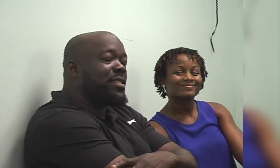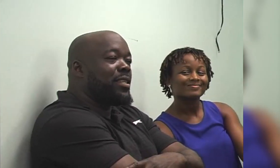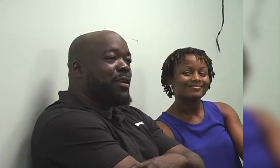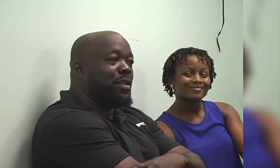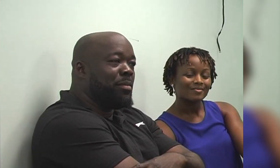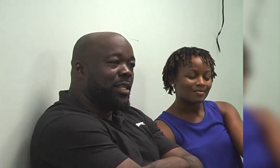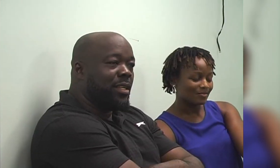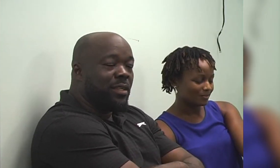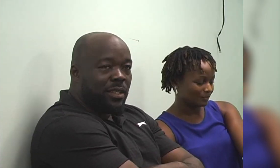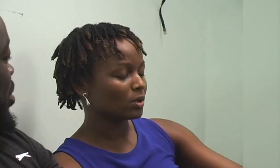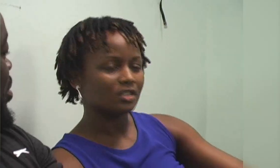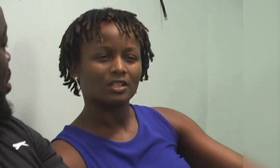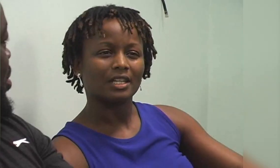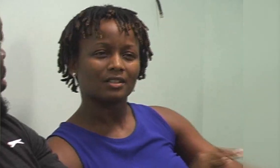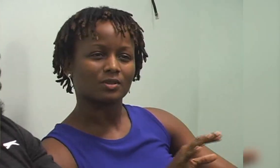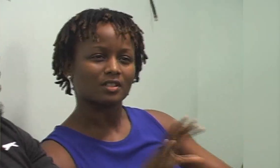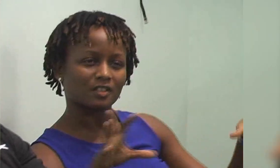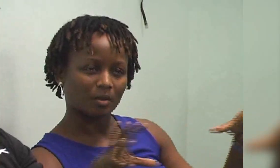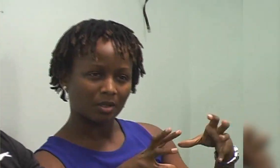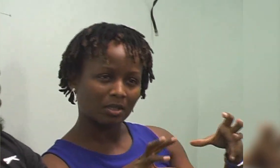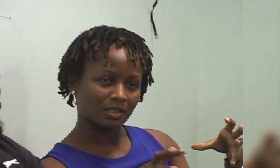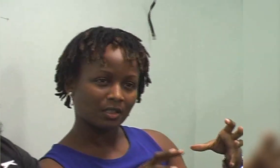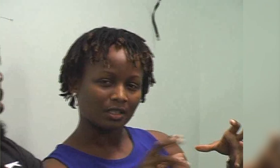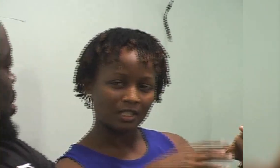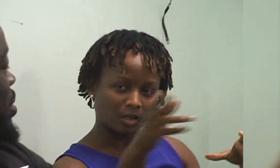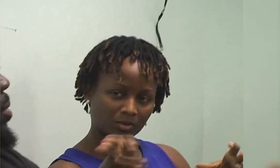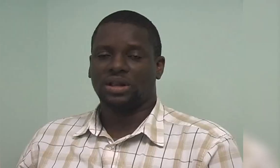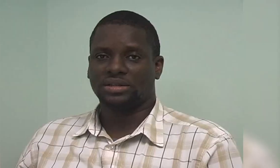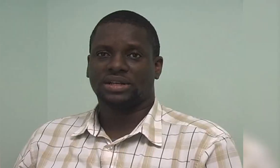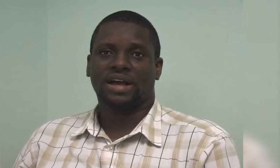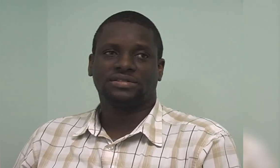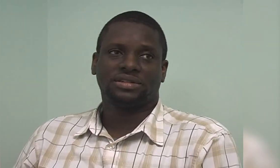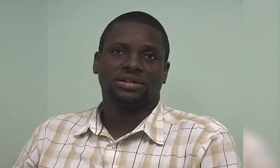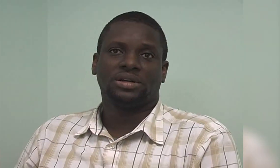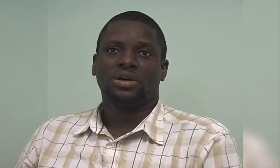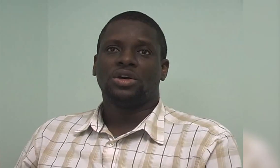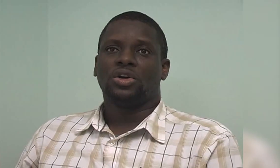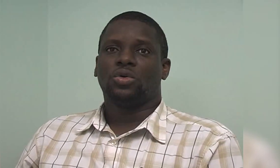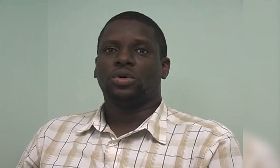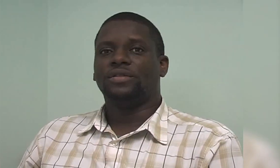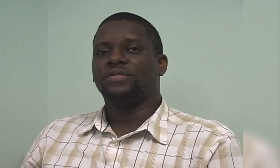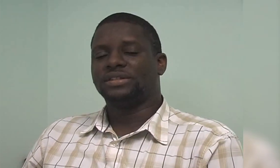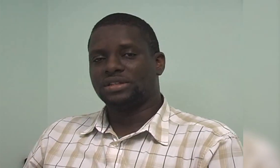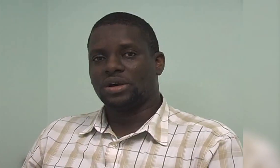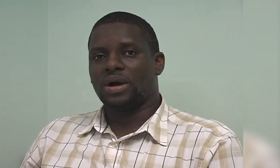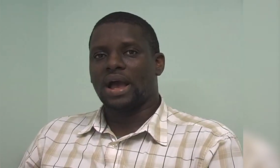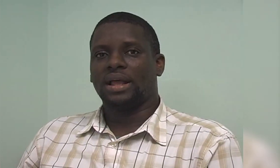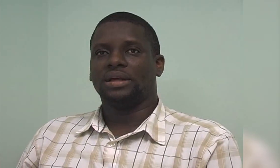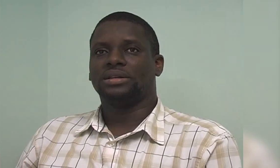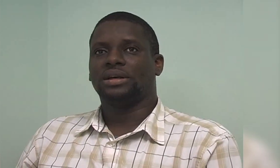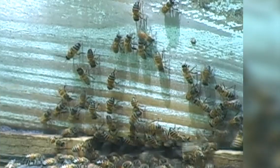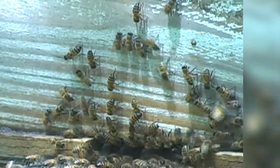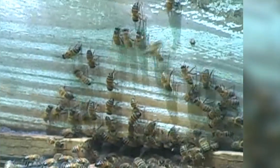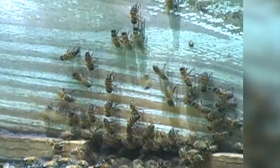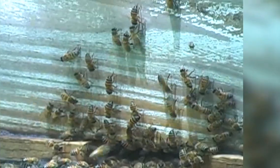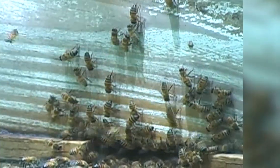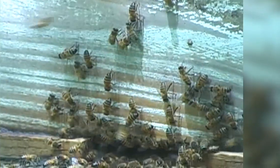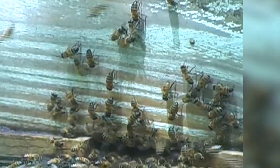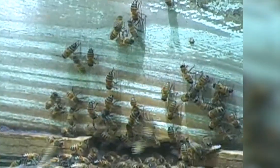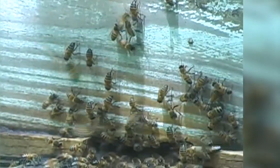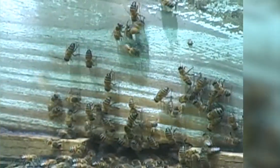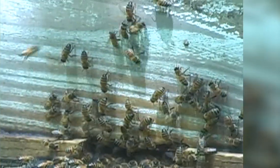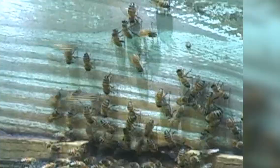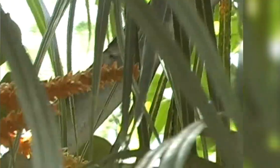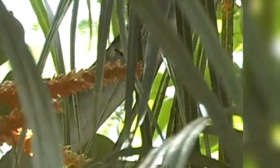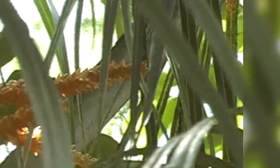ministry's interest in beekeeping ep culture officer creasy williams says they're equally interested in the contribution of bees